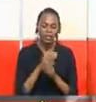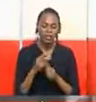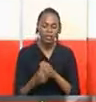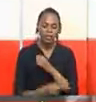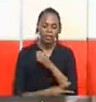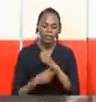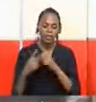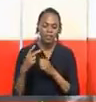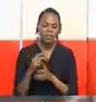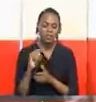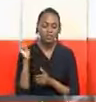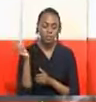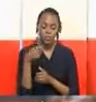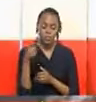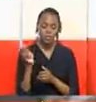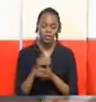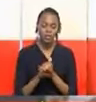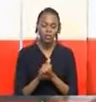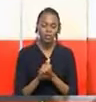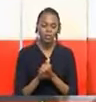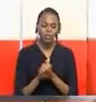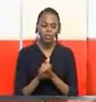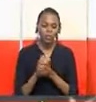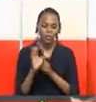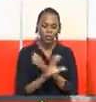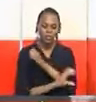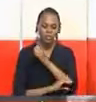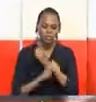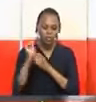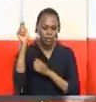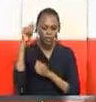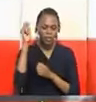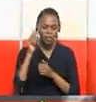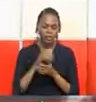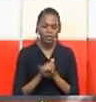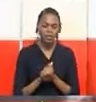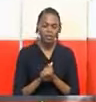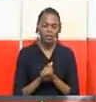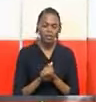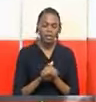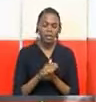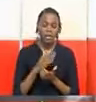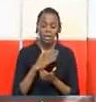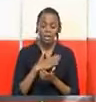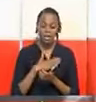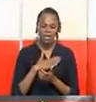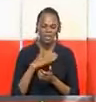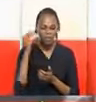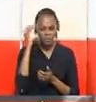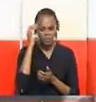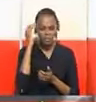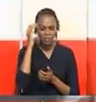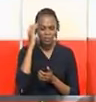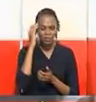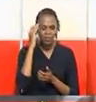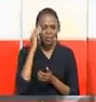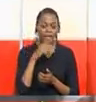President of the Republic of Malawi, or as I knew him, Dad.